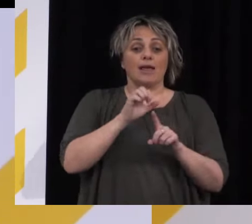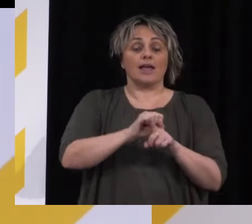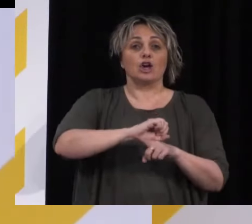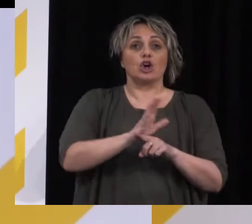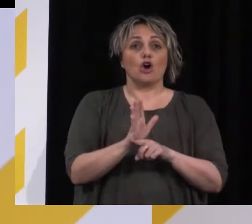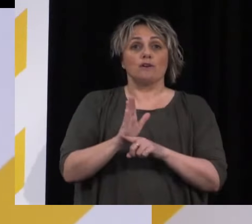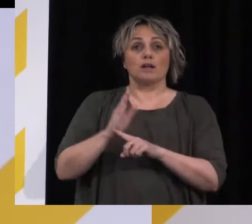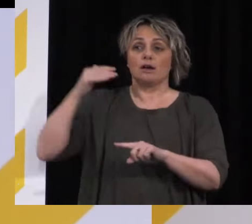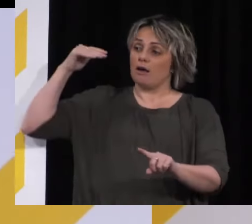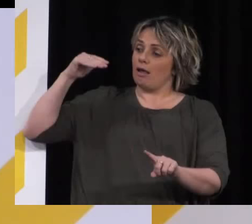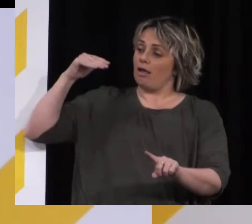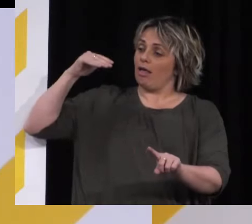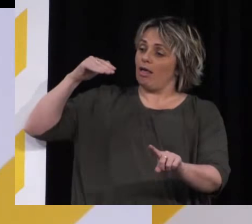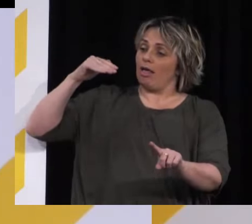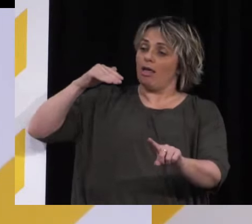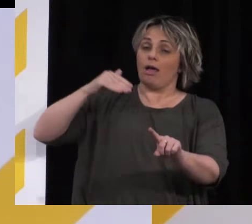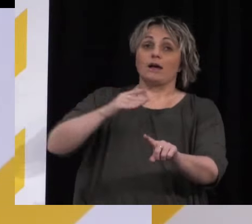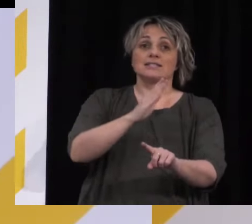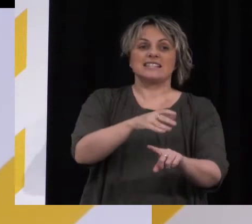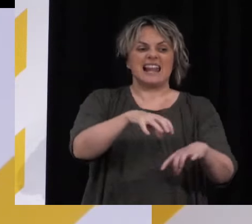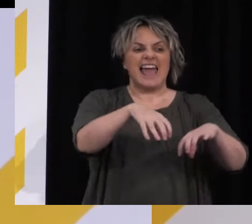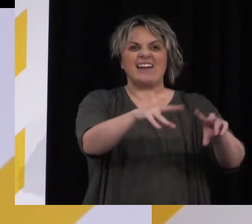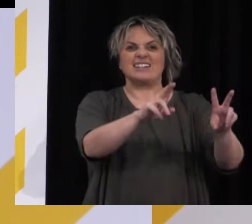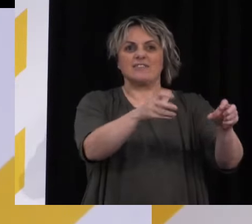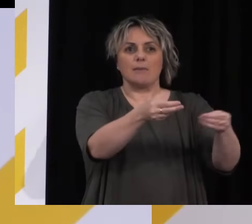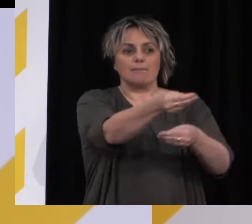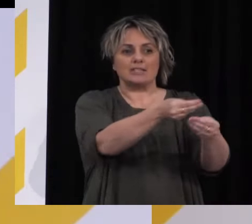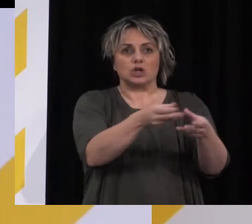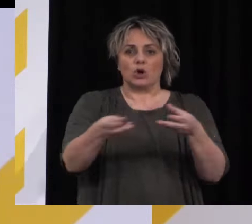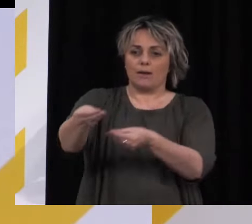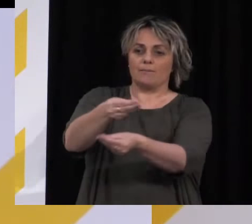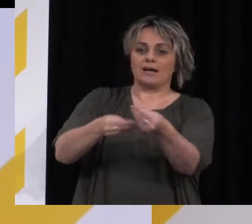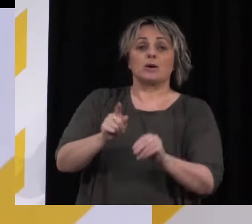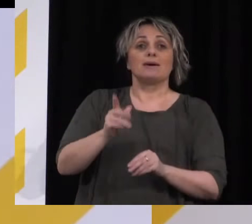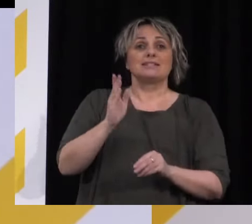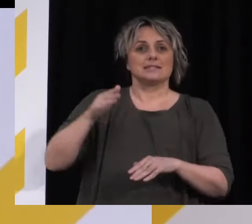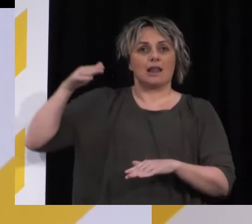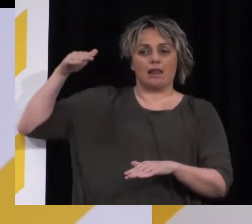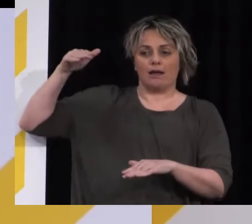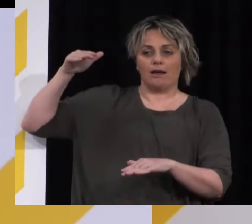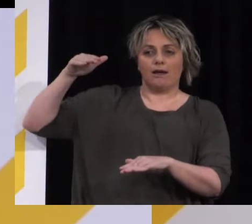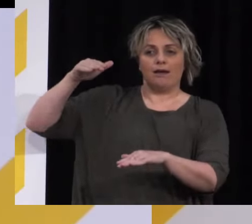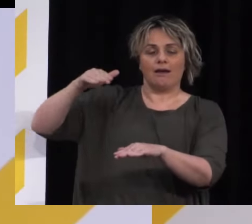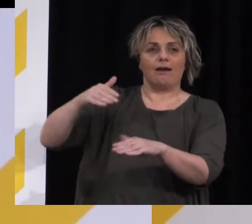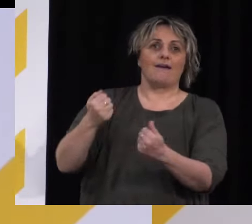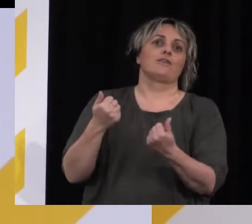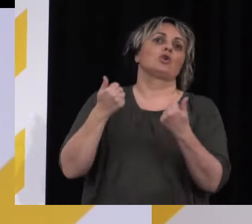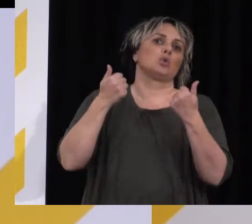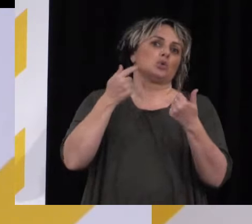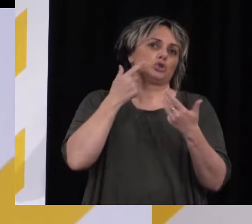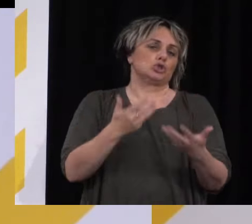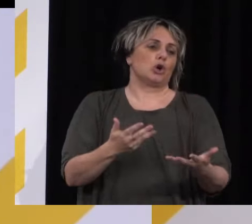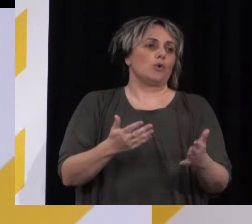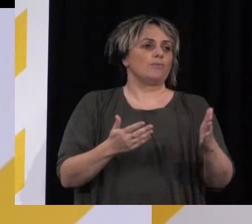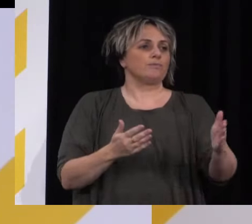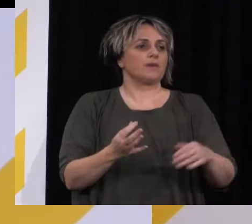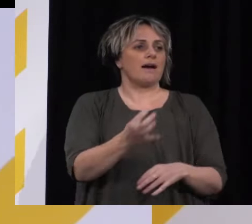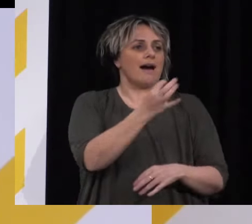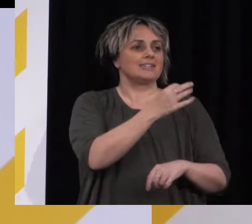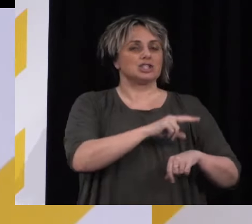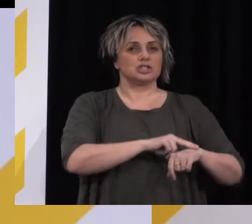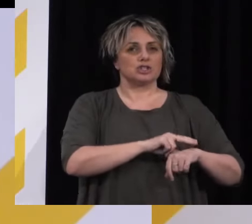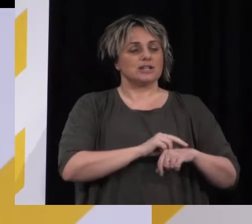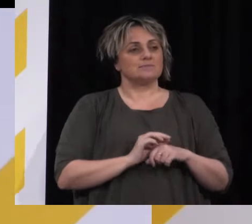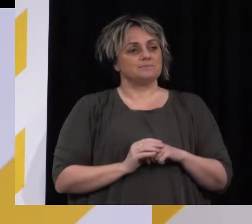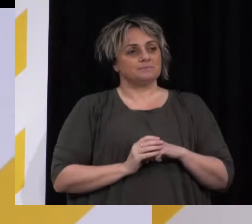even with these active subclusters, and so that's a good sign. Joe, final one from me for Dr. Bloomfield. What is